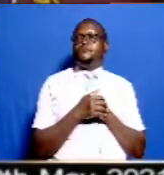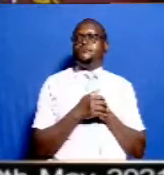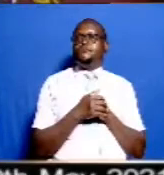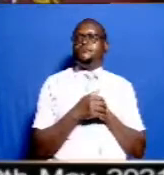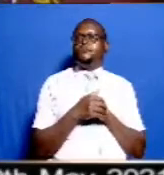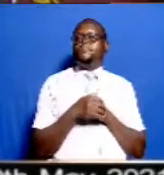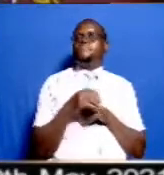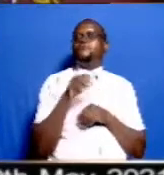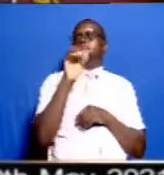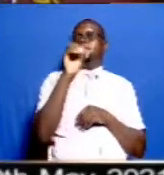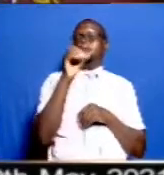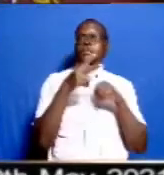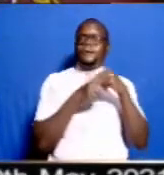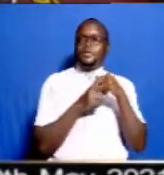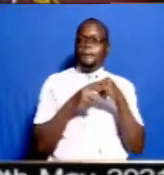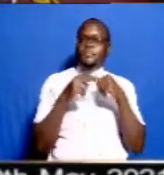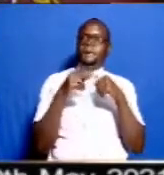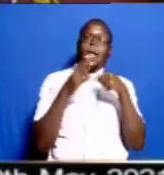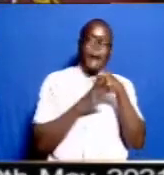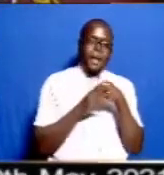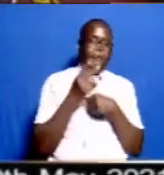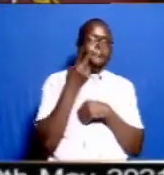number 079 of